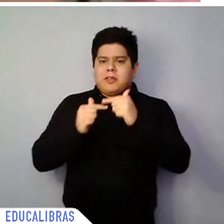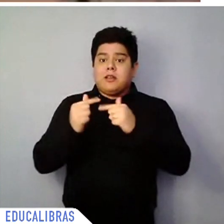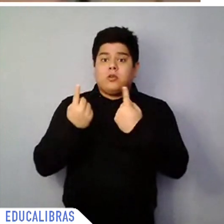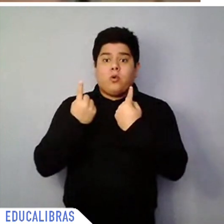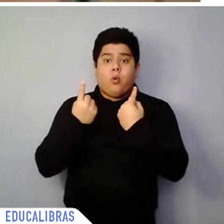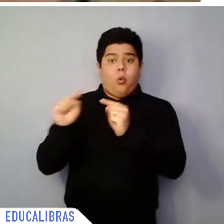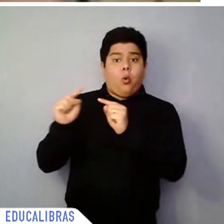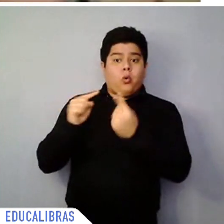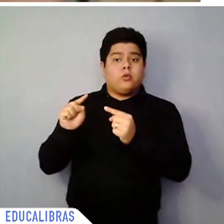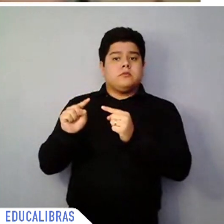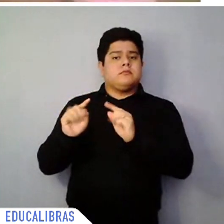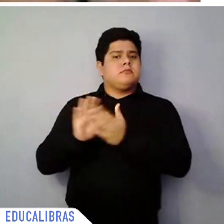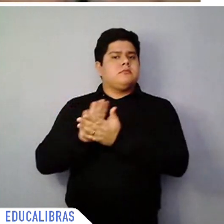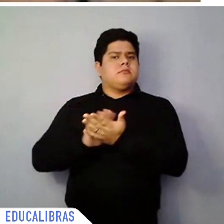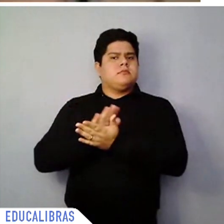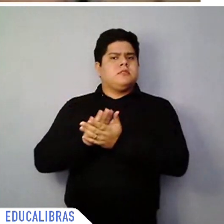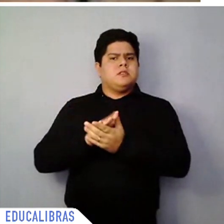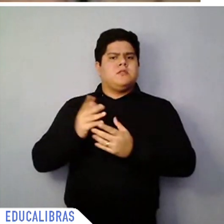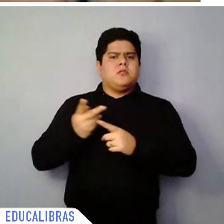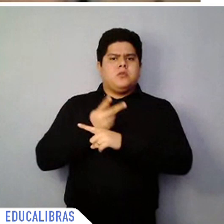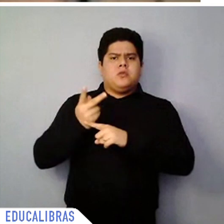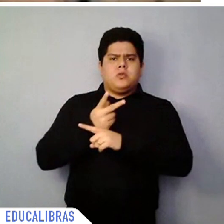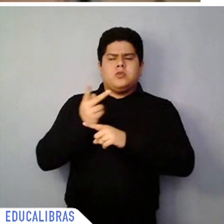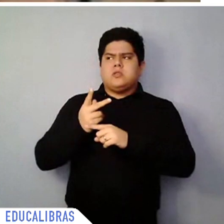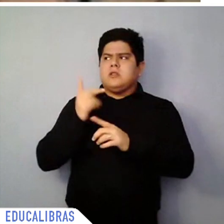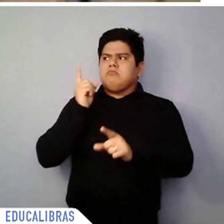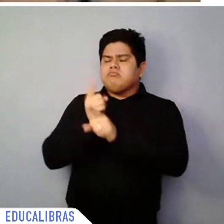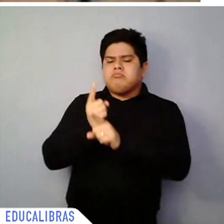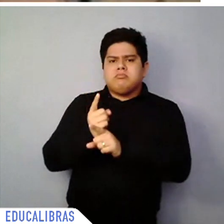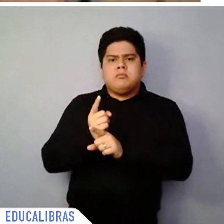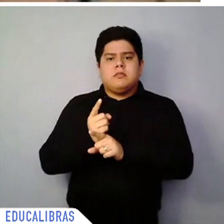No one was against our work.